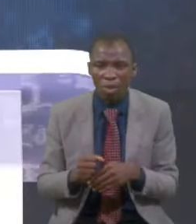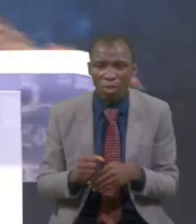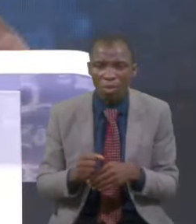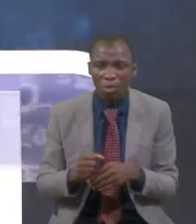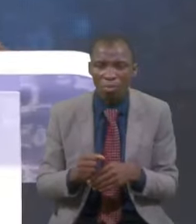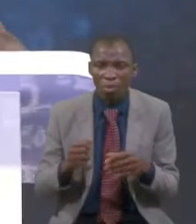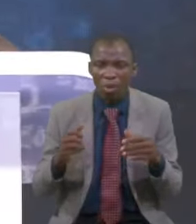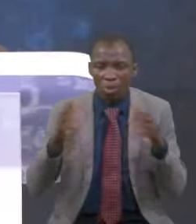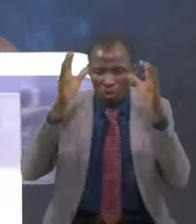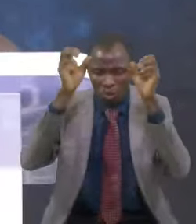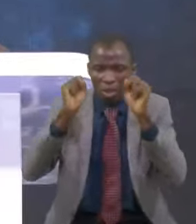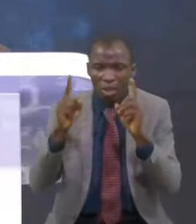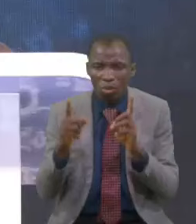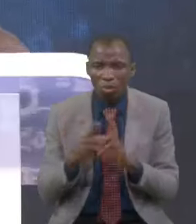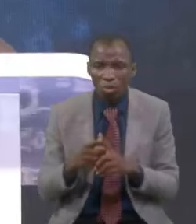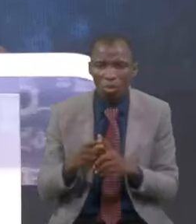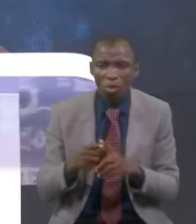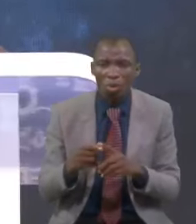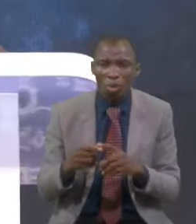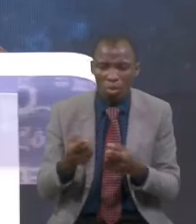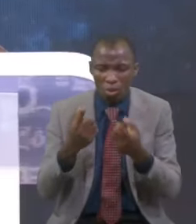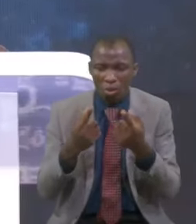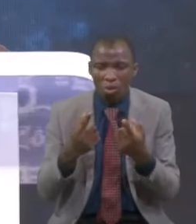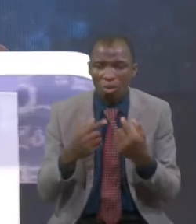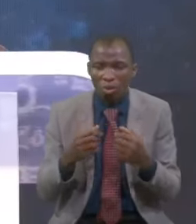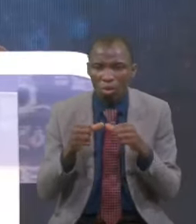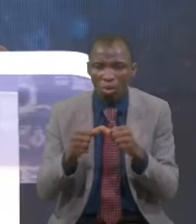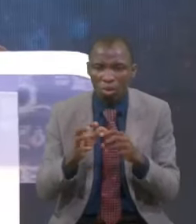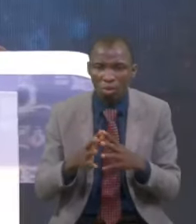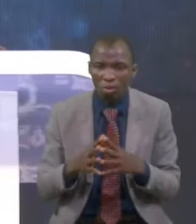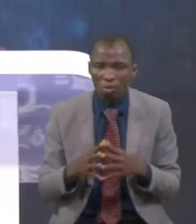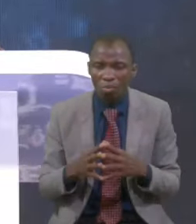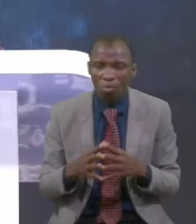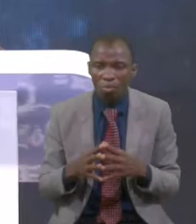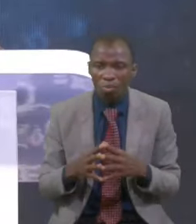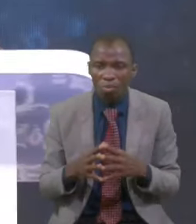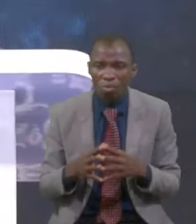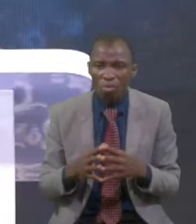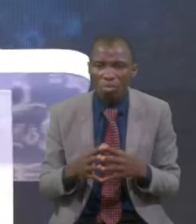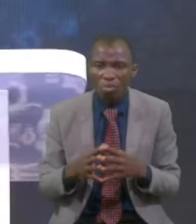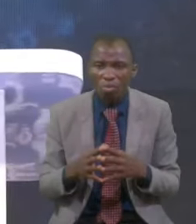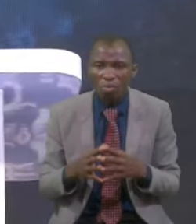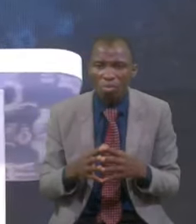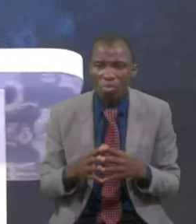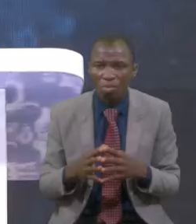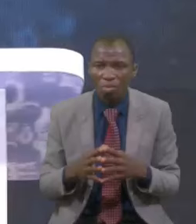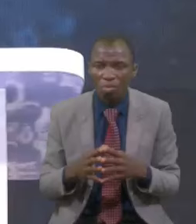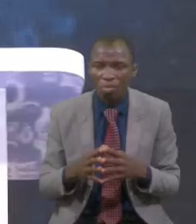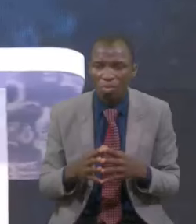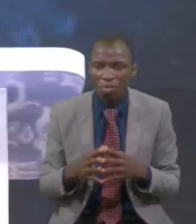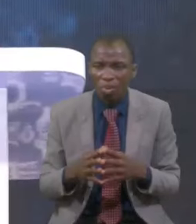I'll come back. And tonight, you have a testimony of miracle.